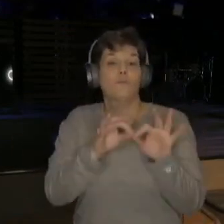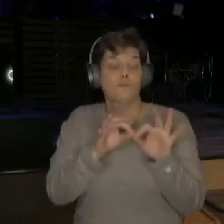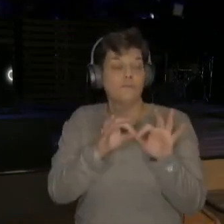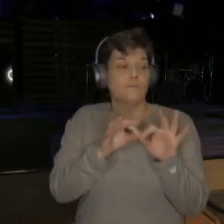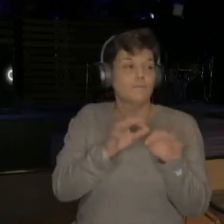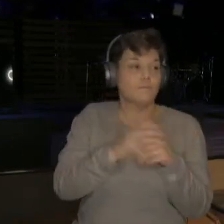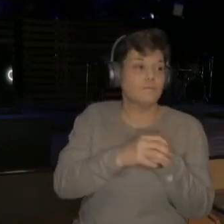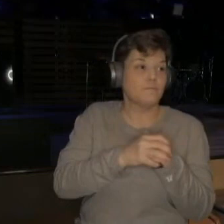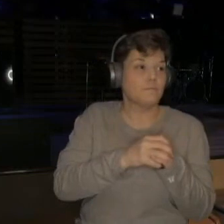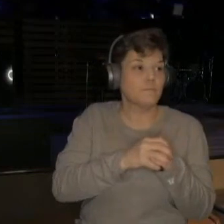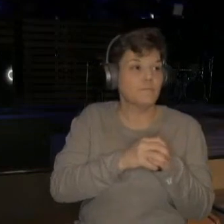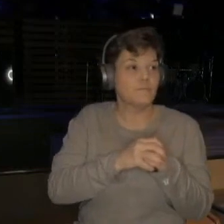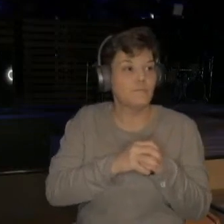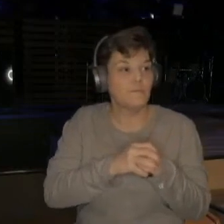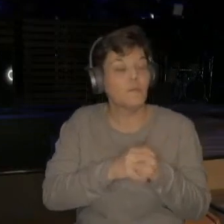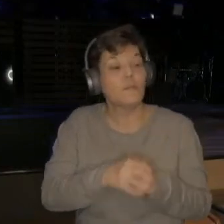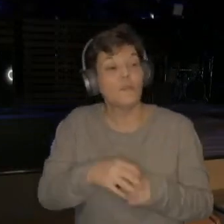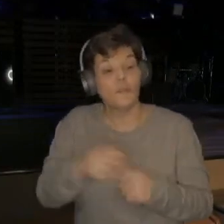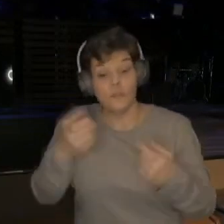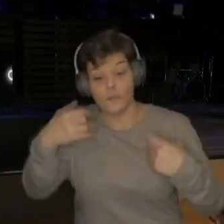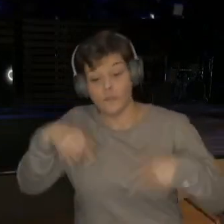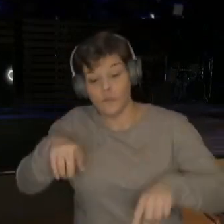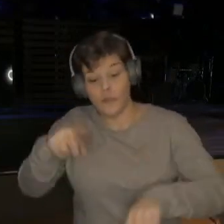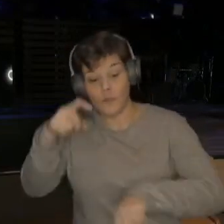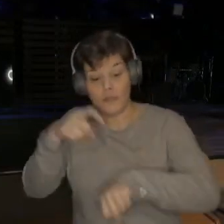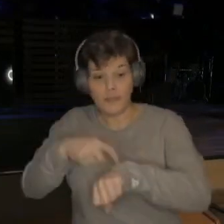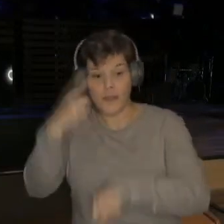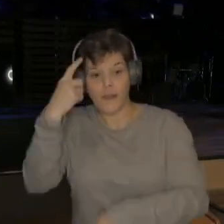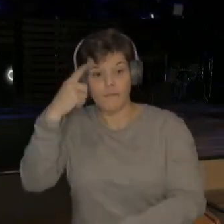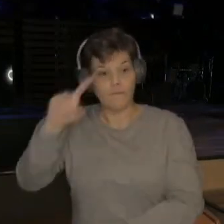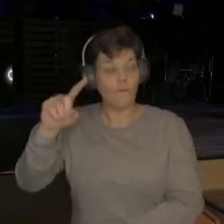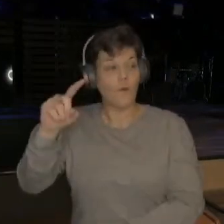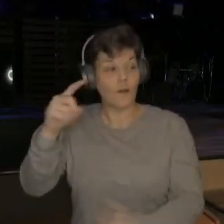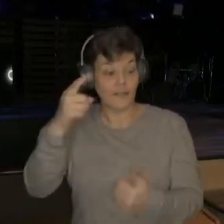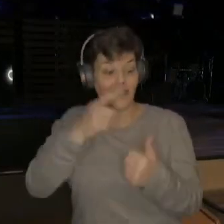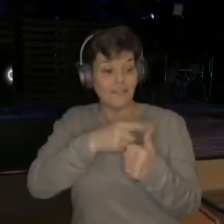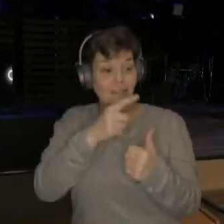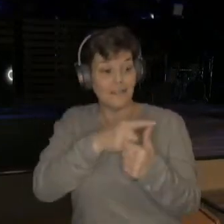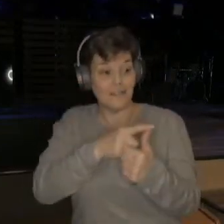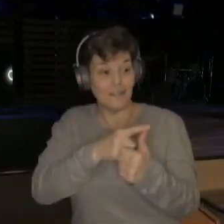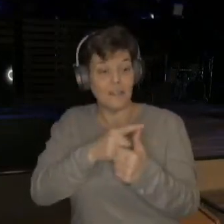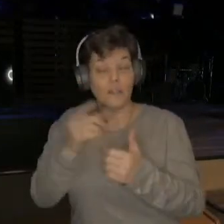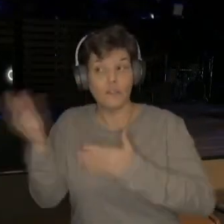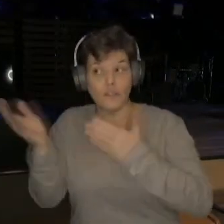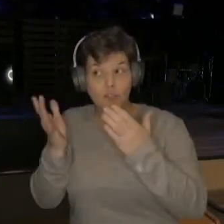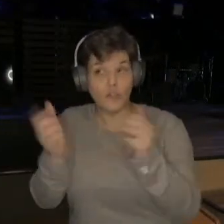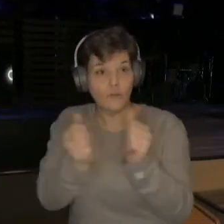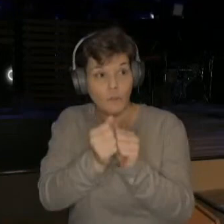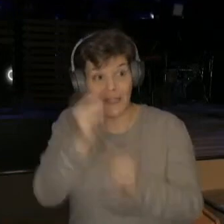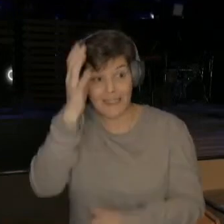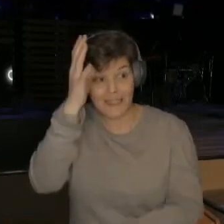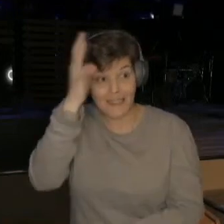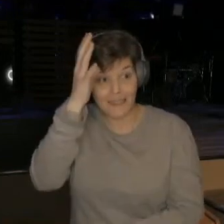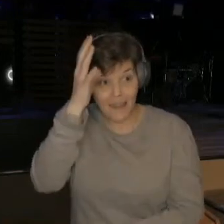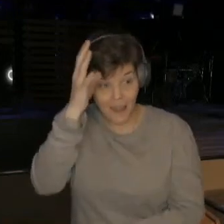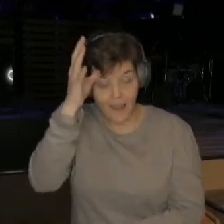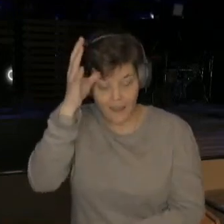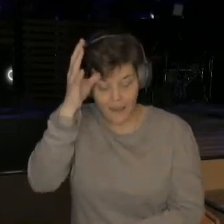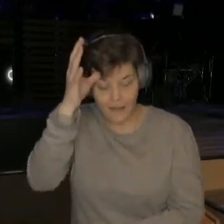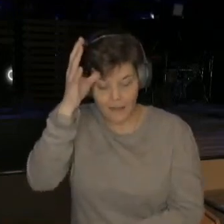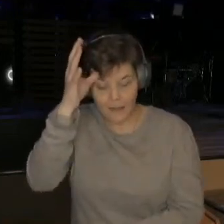responsibility to culturally co-host the event with his father was a humiliating